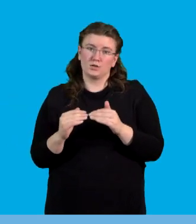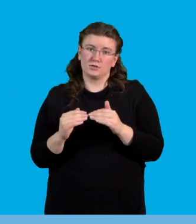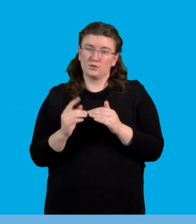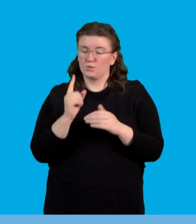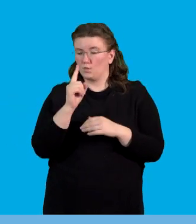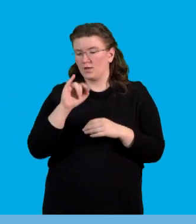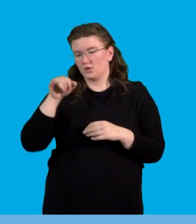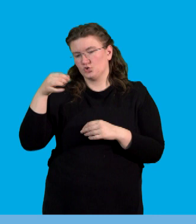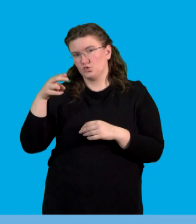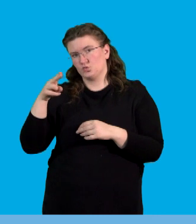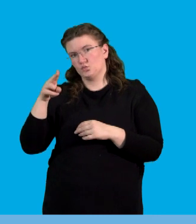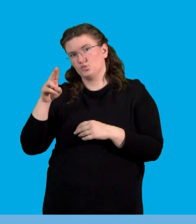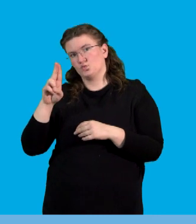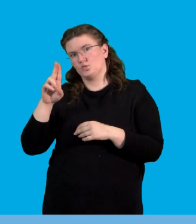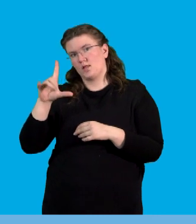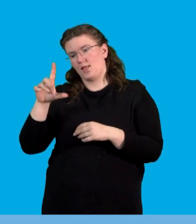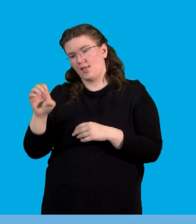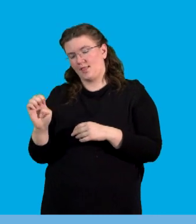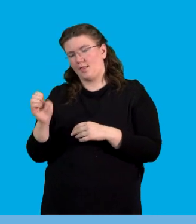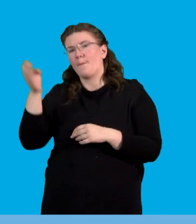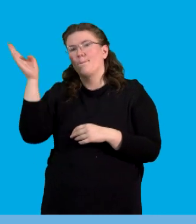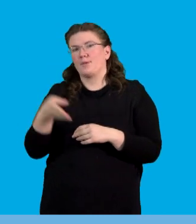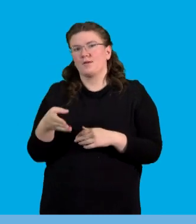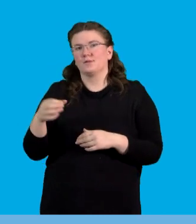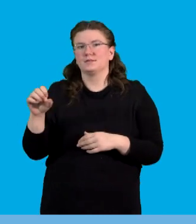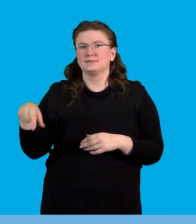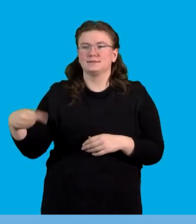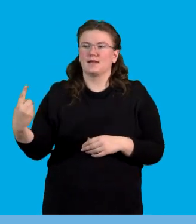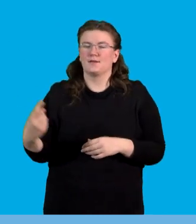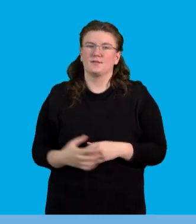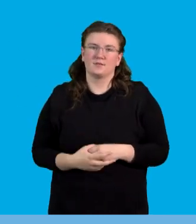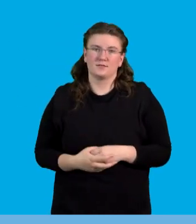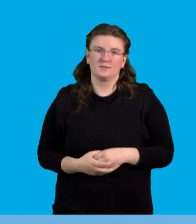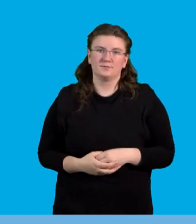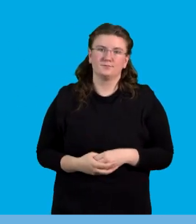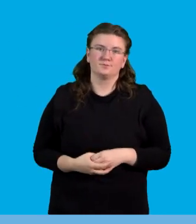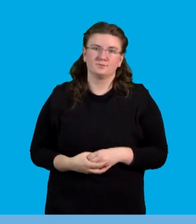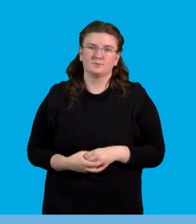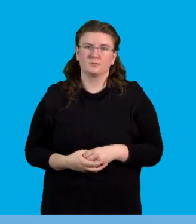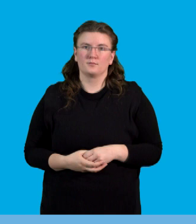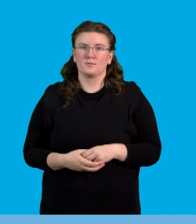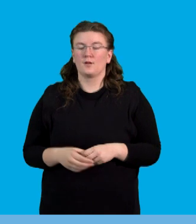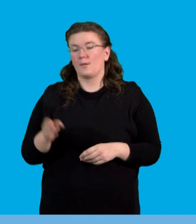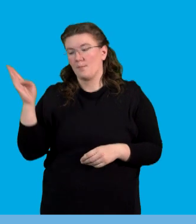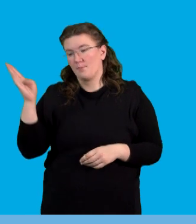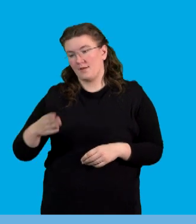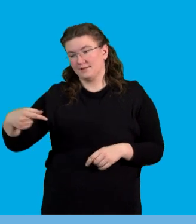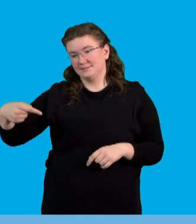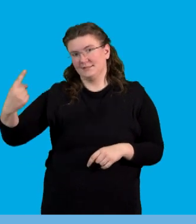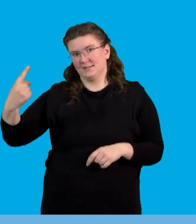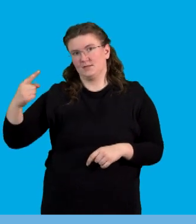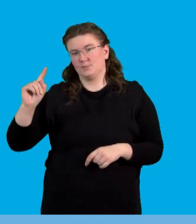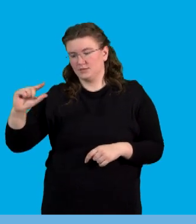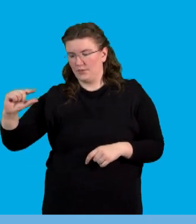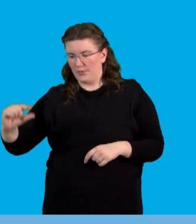per second. So S for second, so let's write it small so that you can see. So it's going to be per second. It